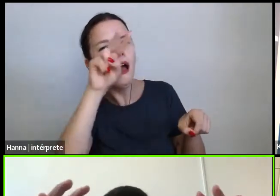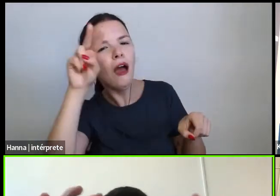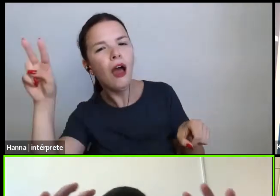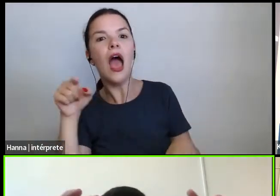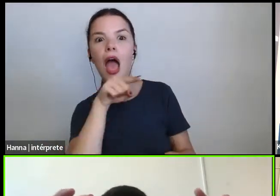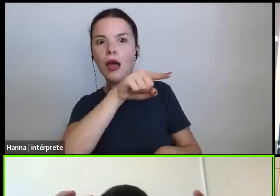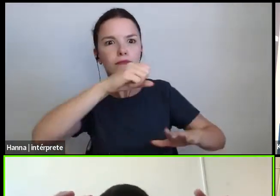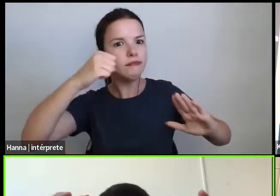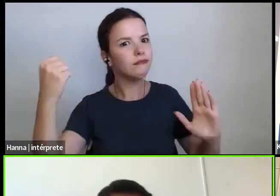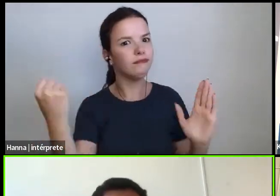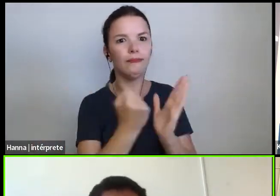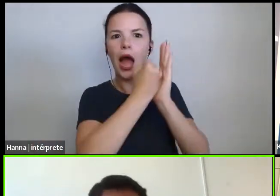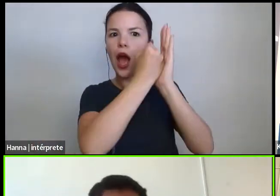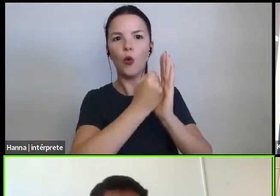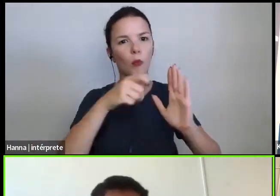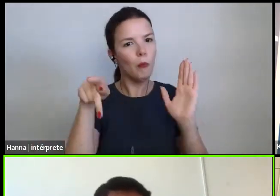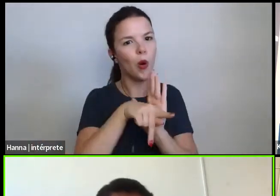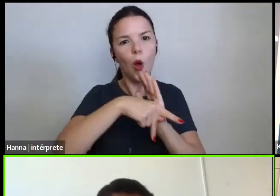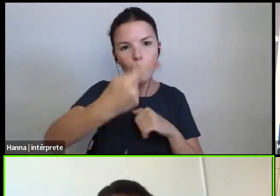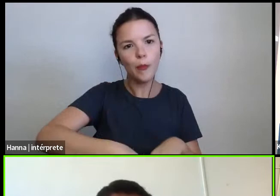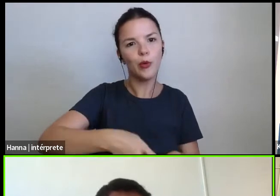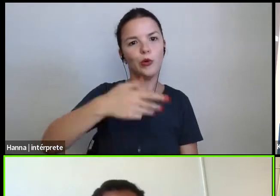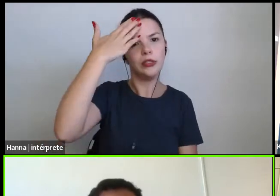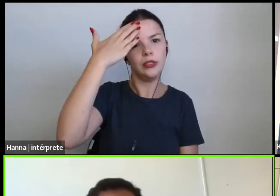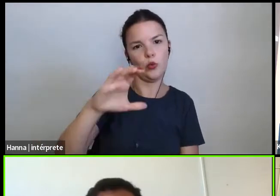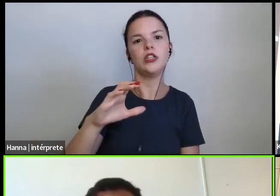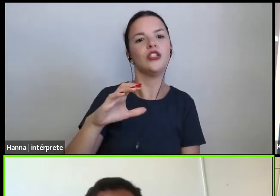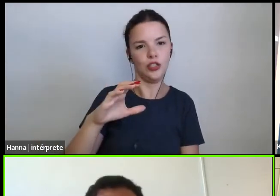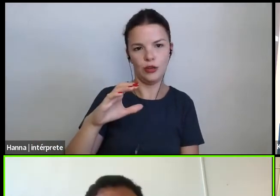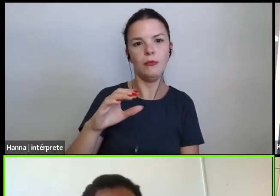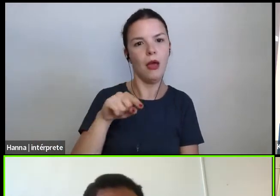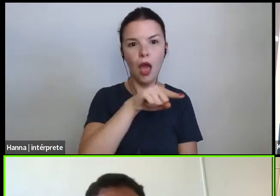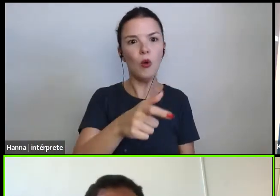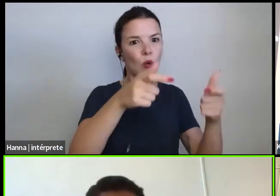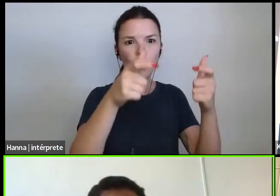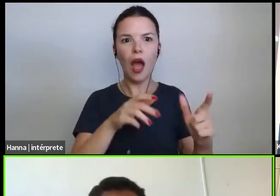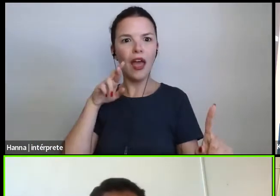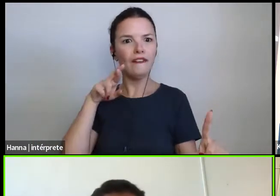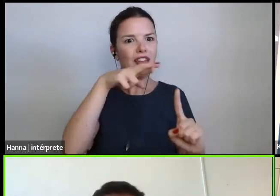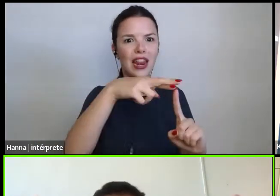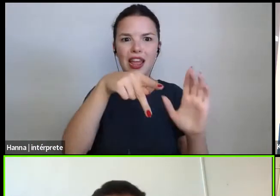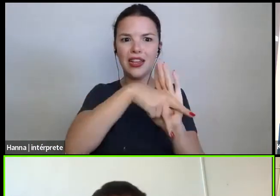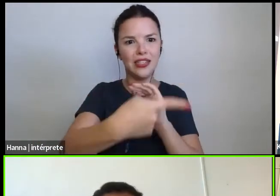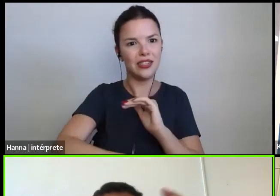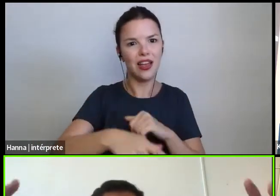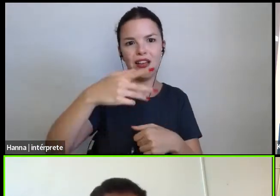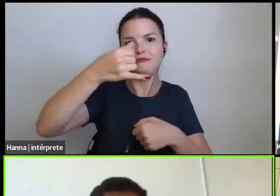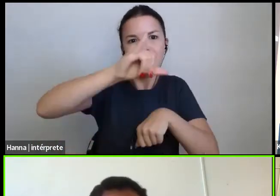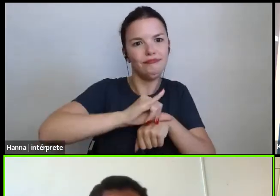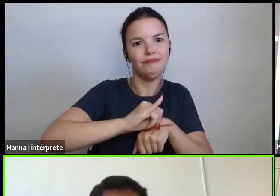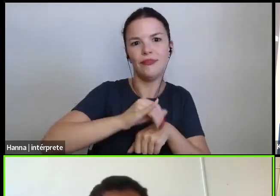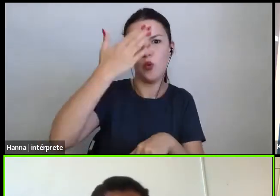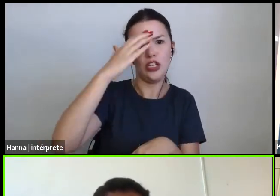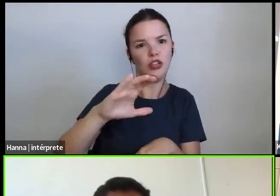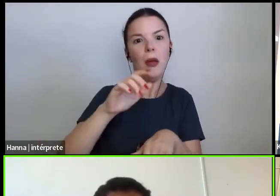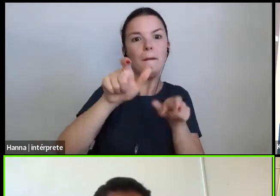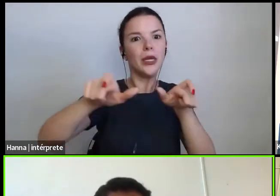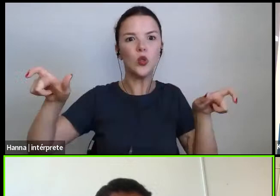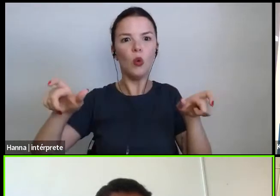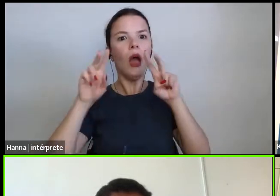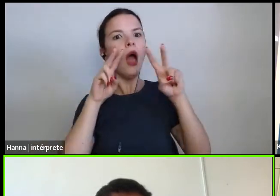definitely like a landmark, you know, like a main reference point, reference